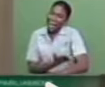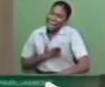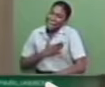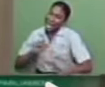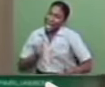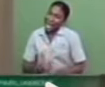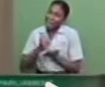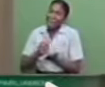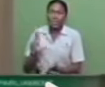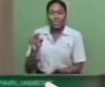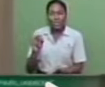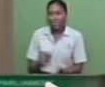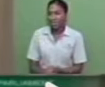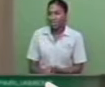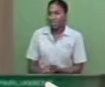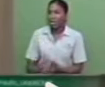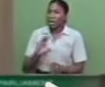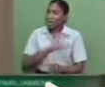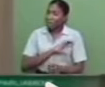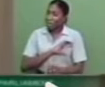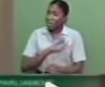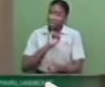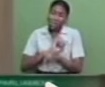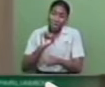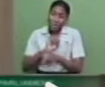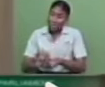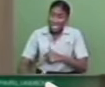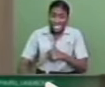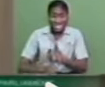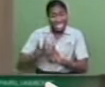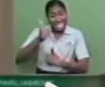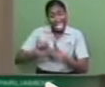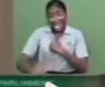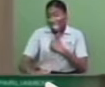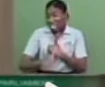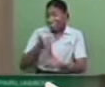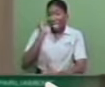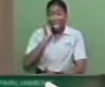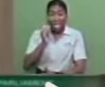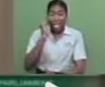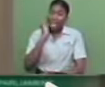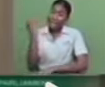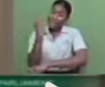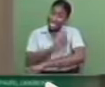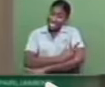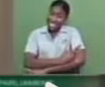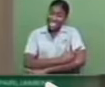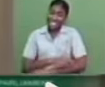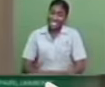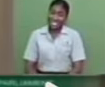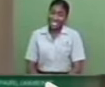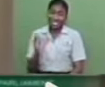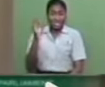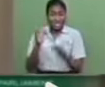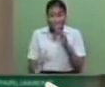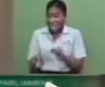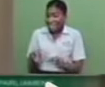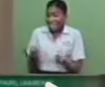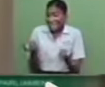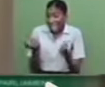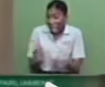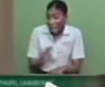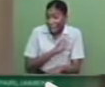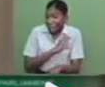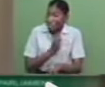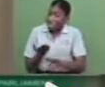that. They put their lives at stake on a daily basis. And therefore, should such accident befall them, not